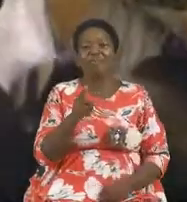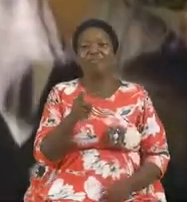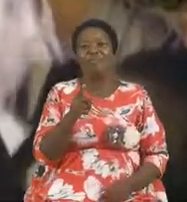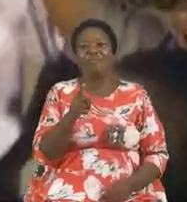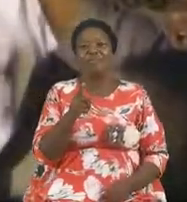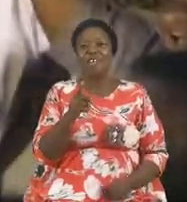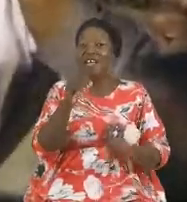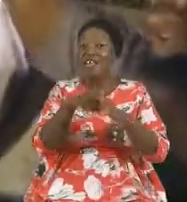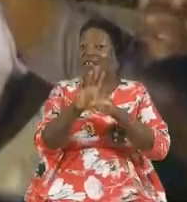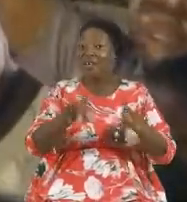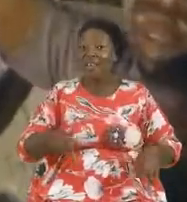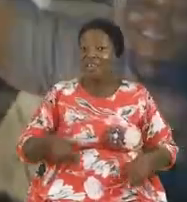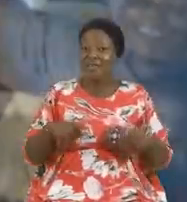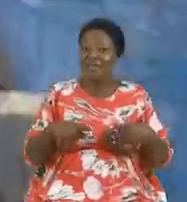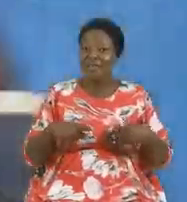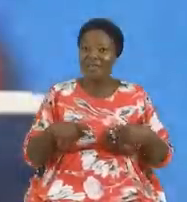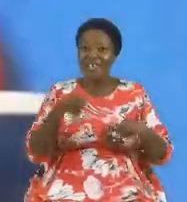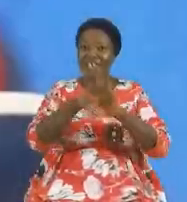The Lord will spare you.